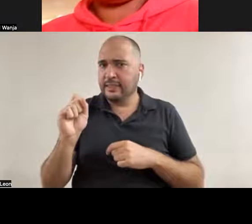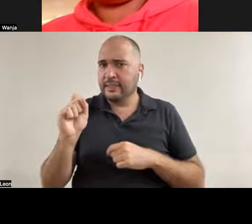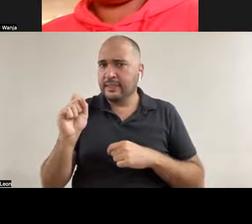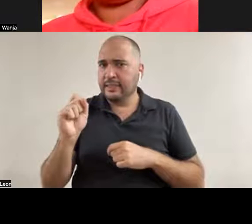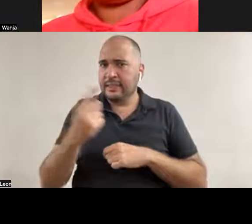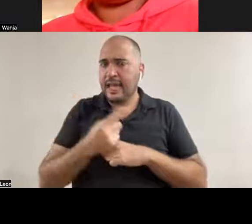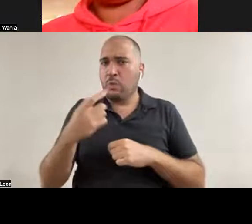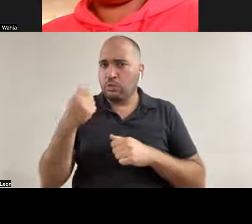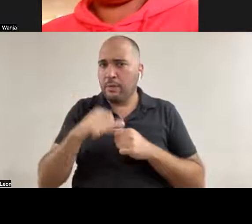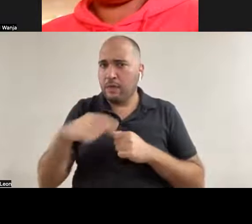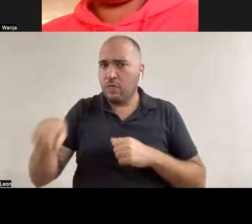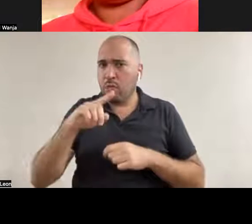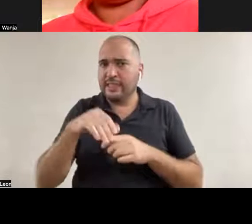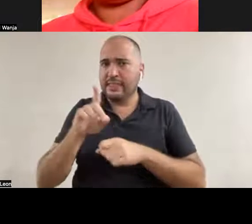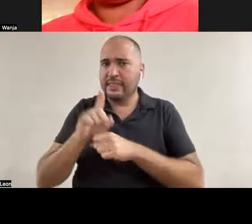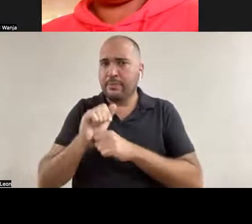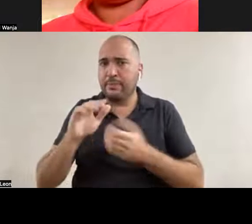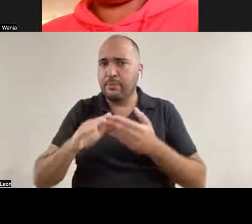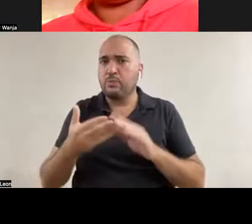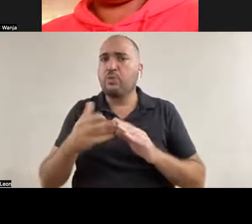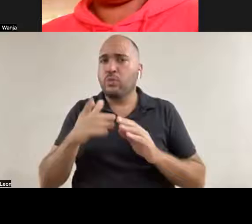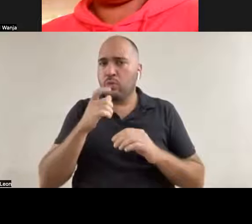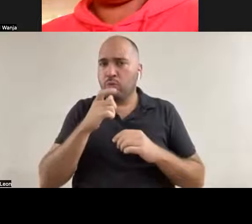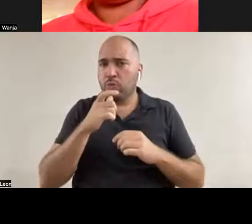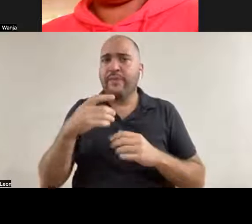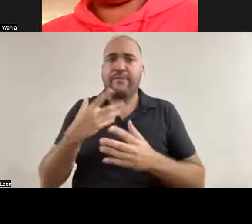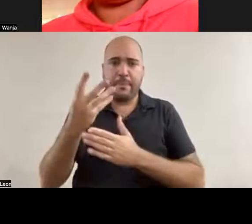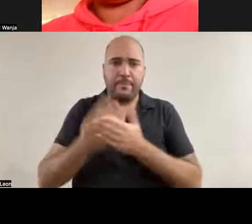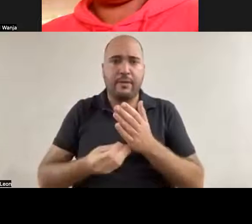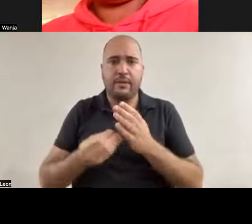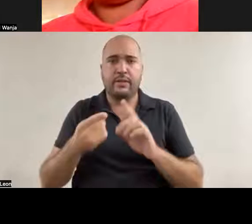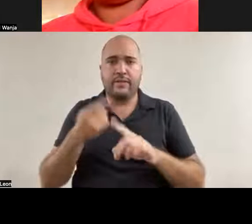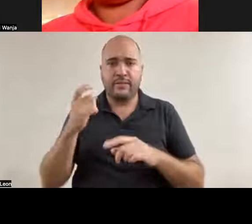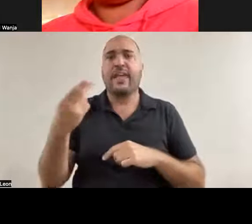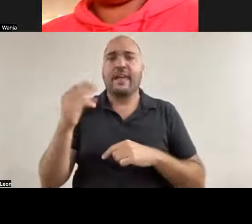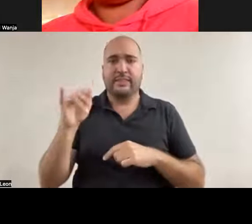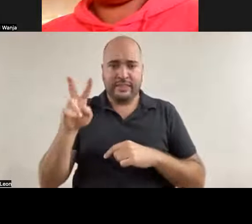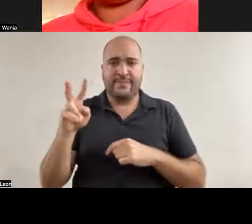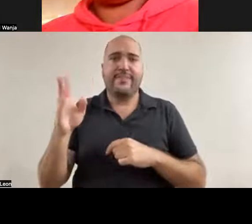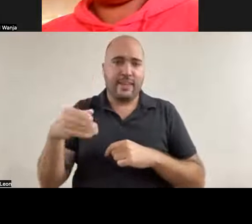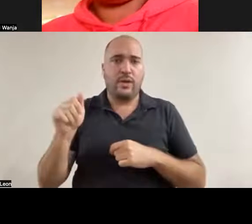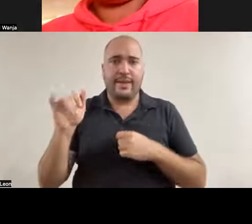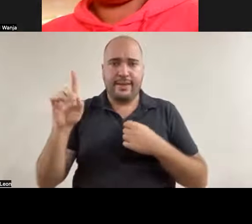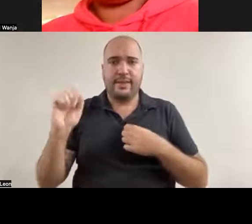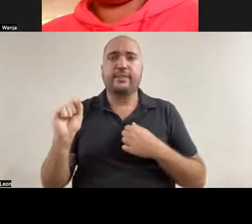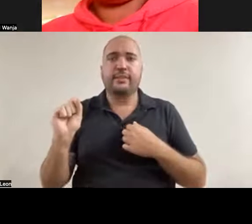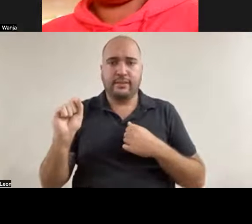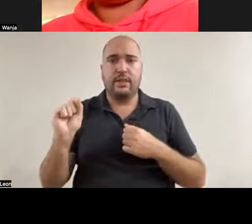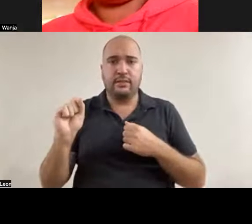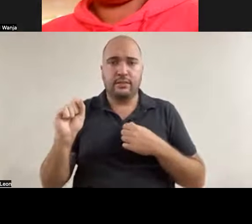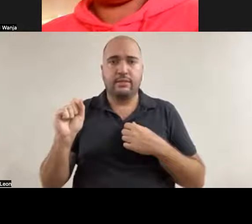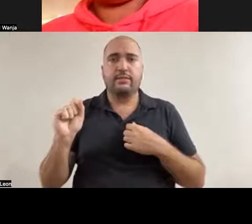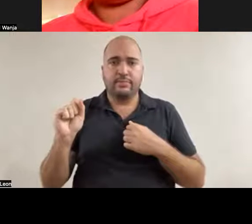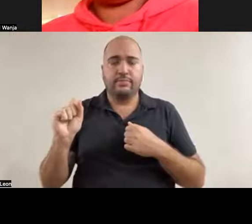disability community who have passed away from HIV or AIDS-related